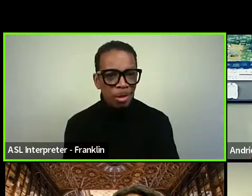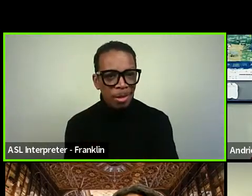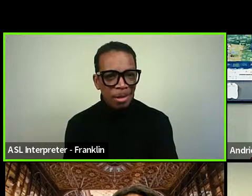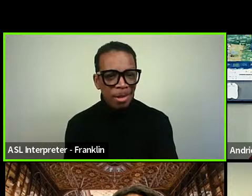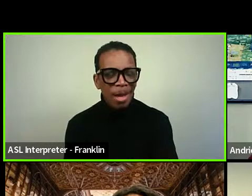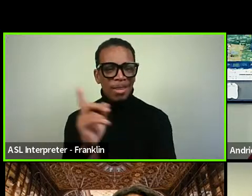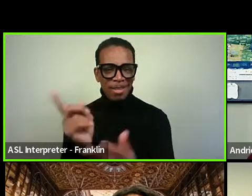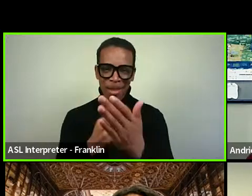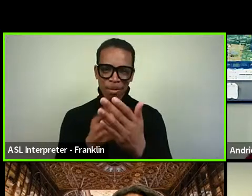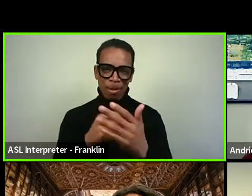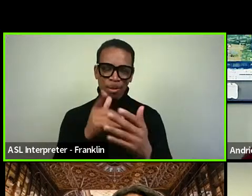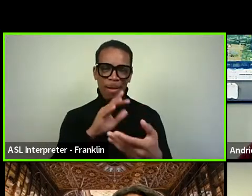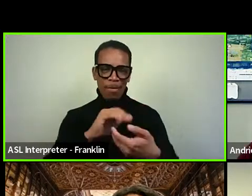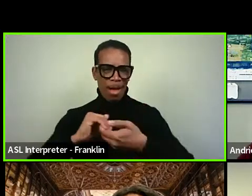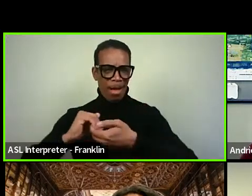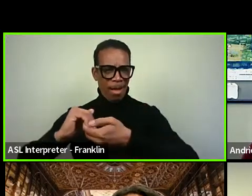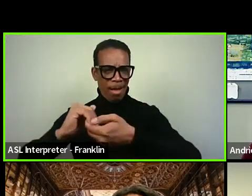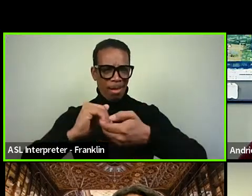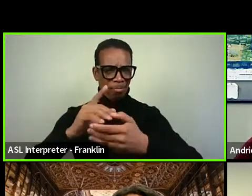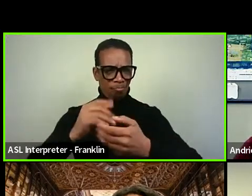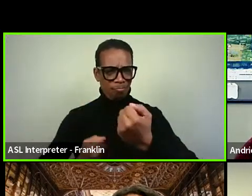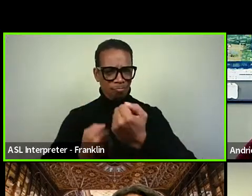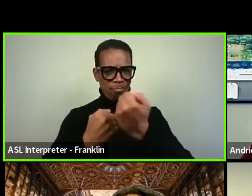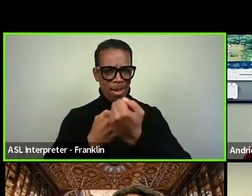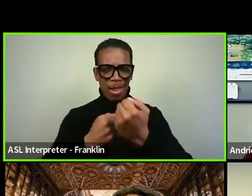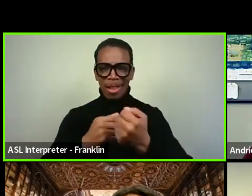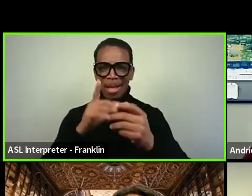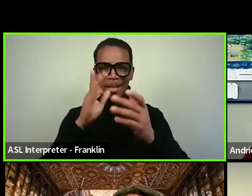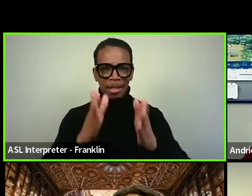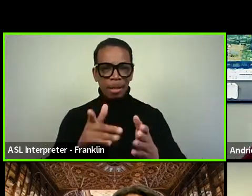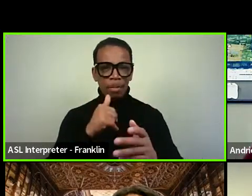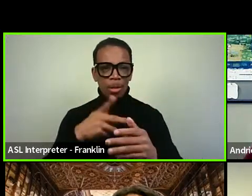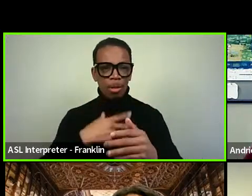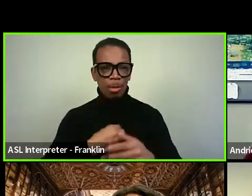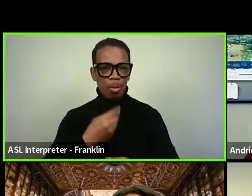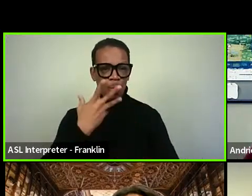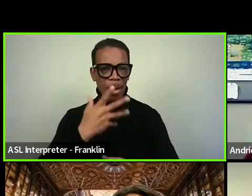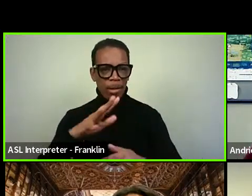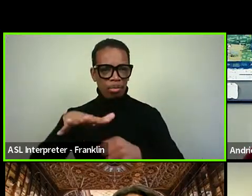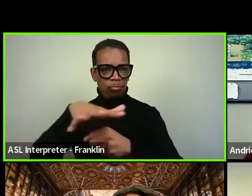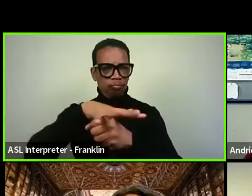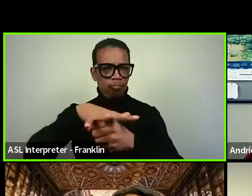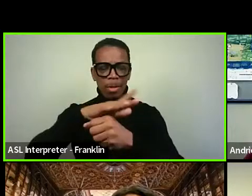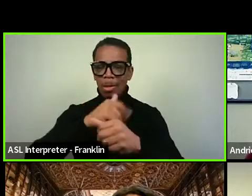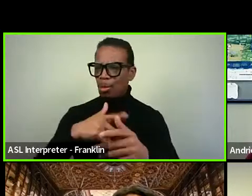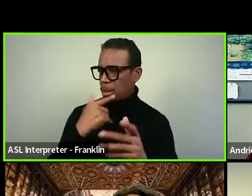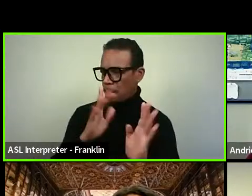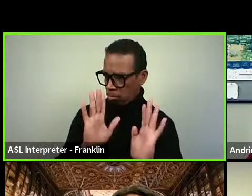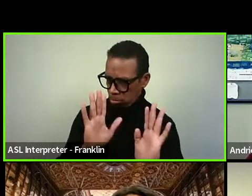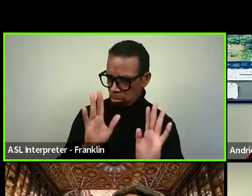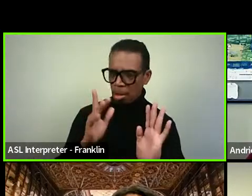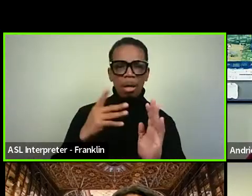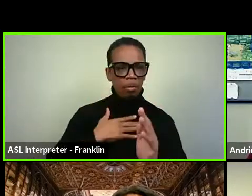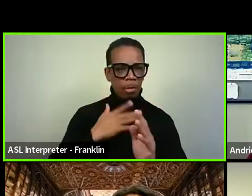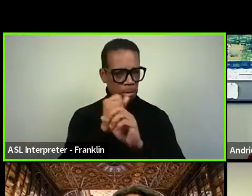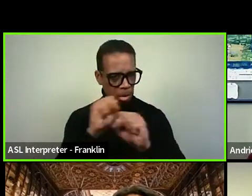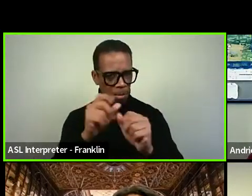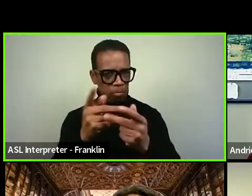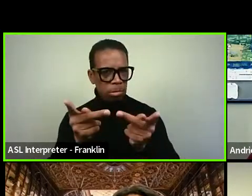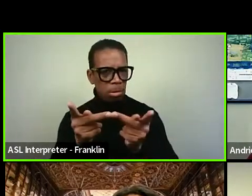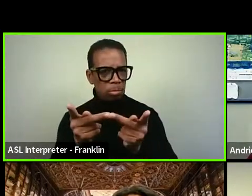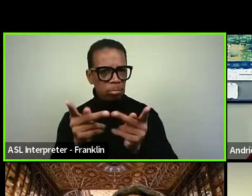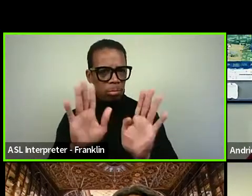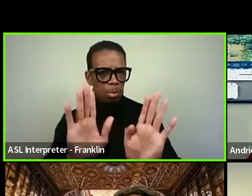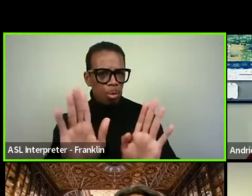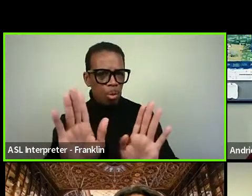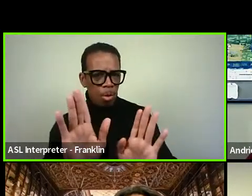learn that we have allyship in these predominantly or historically white spaces, it lends a hand to say, I have a safe space to actually